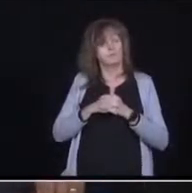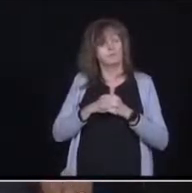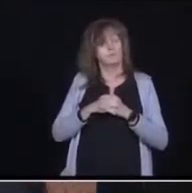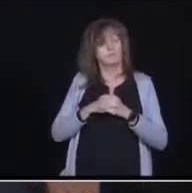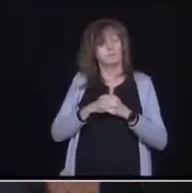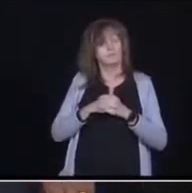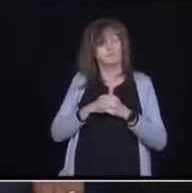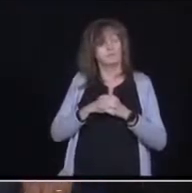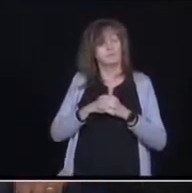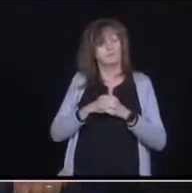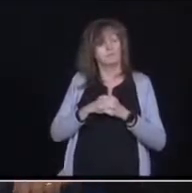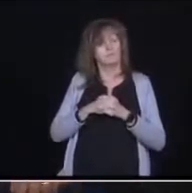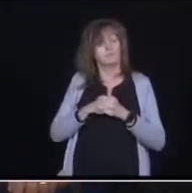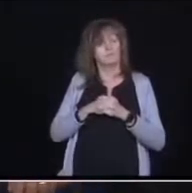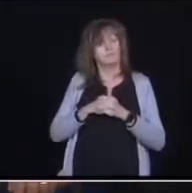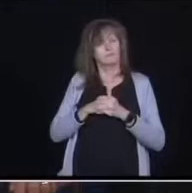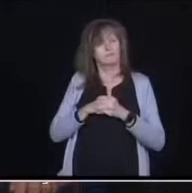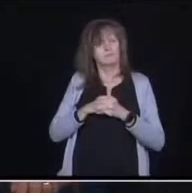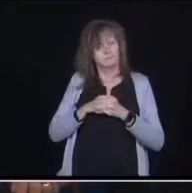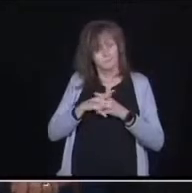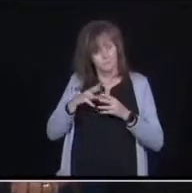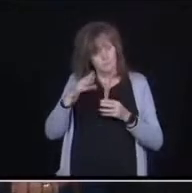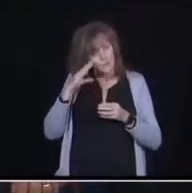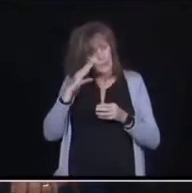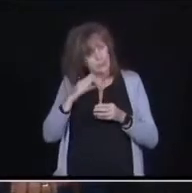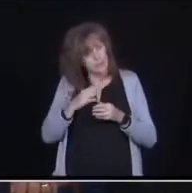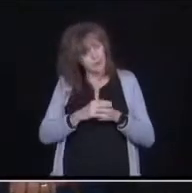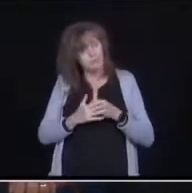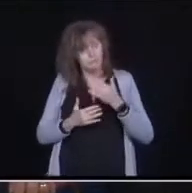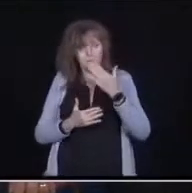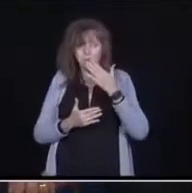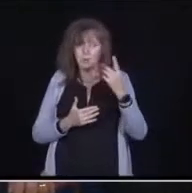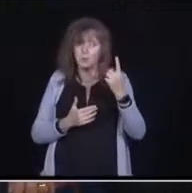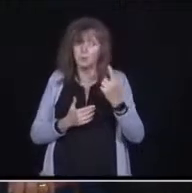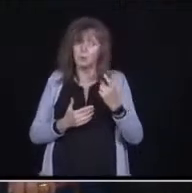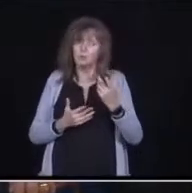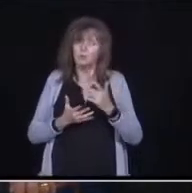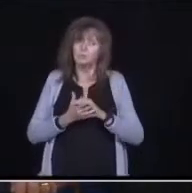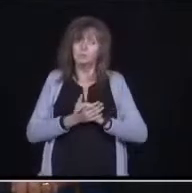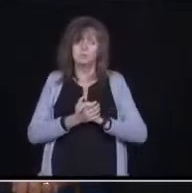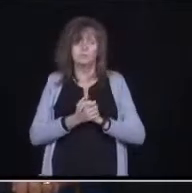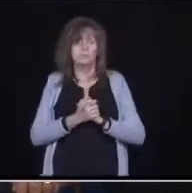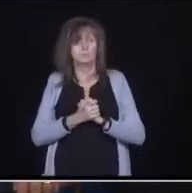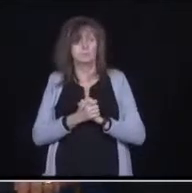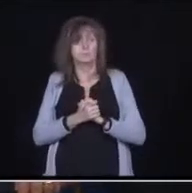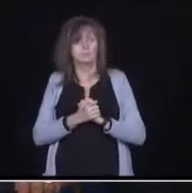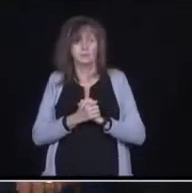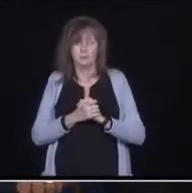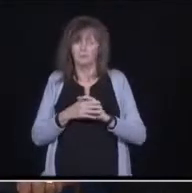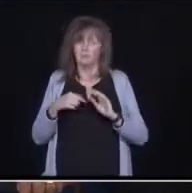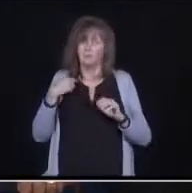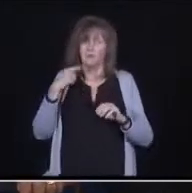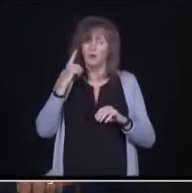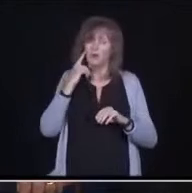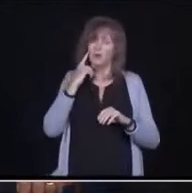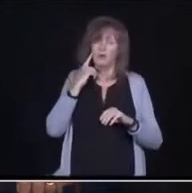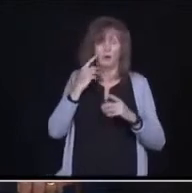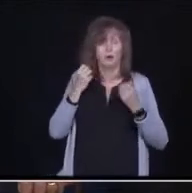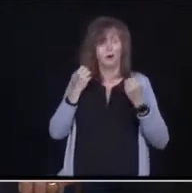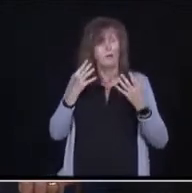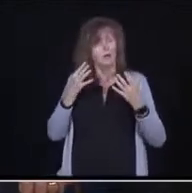Hi, Laura. I think that's a really great question, and I think what I've heard from a number of people is that there is